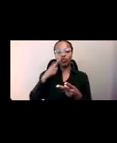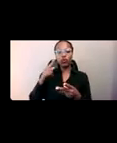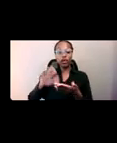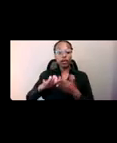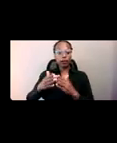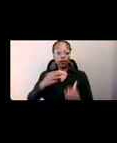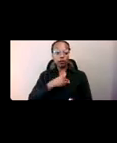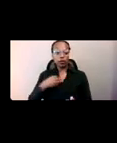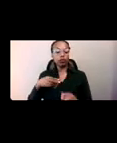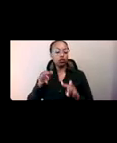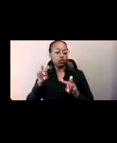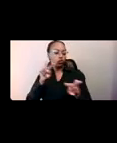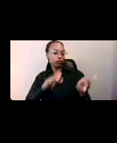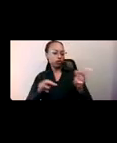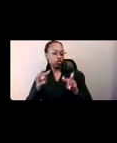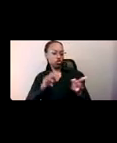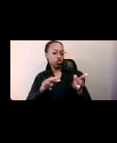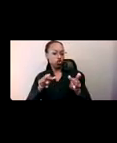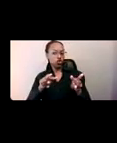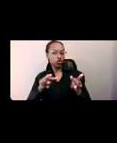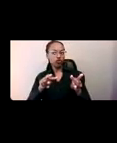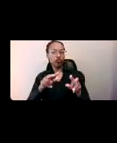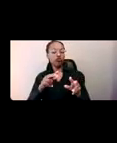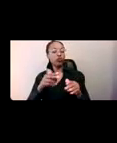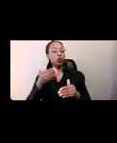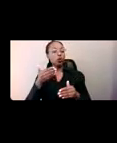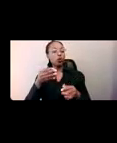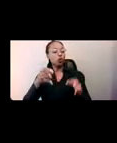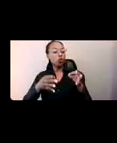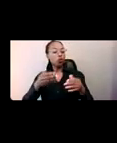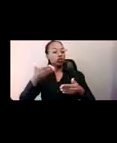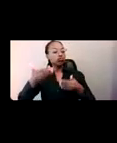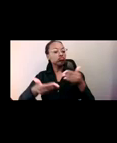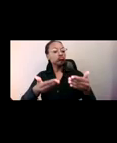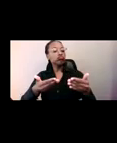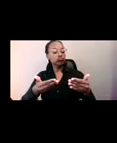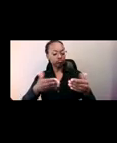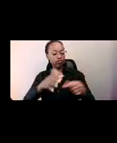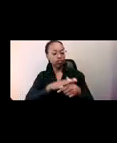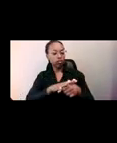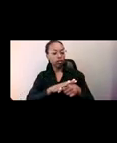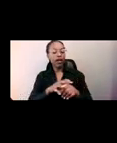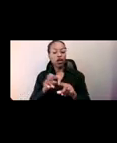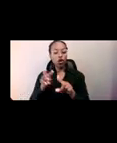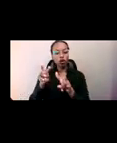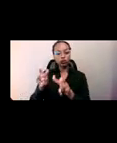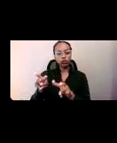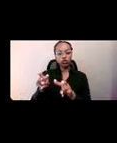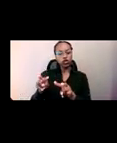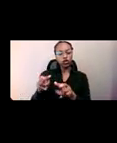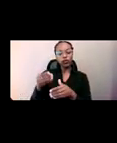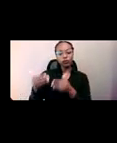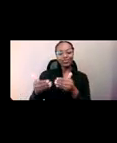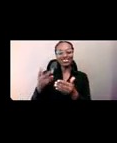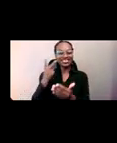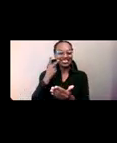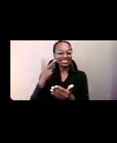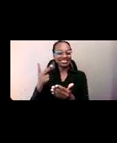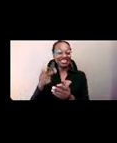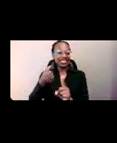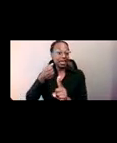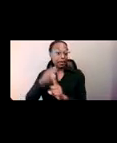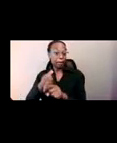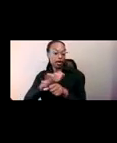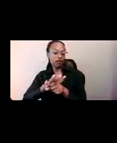DC and document injustices in our court system, to observe the impact of our local policies as they play